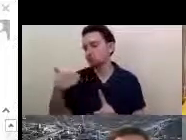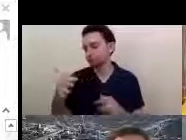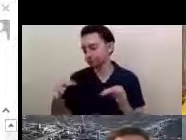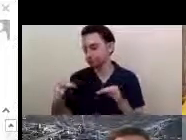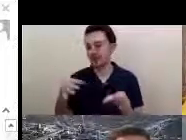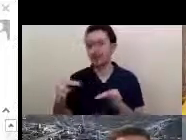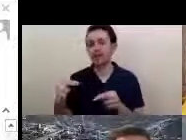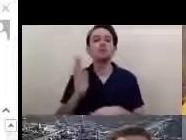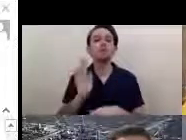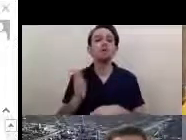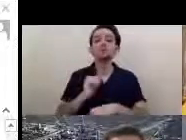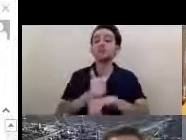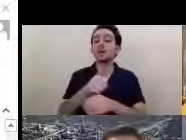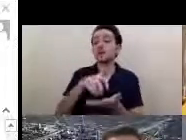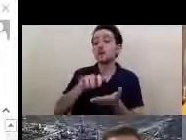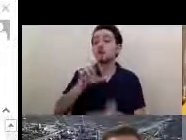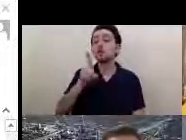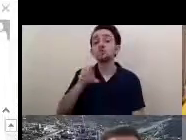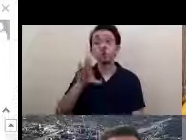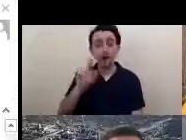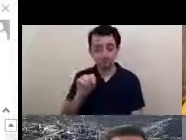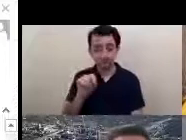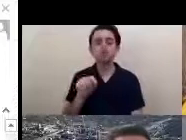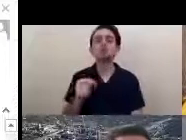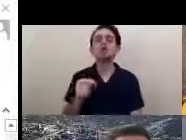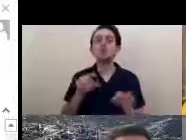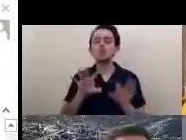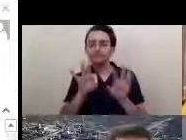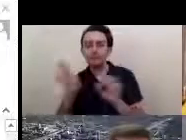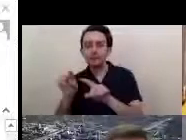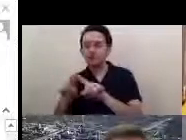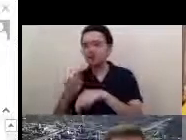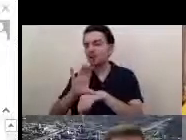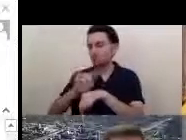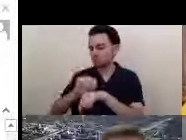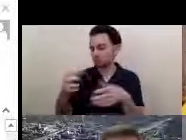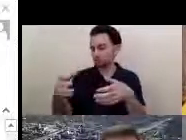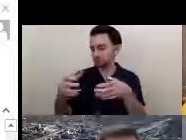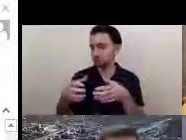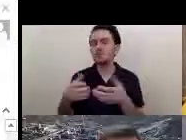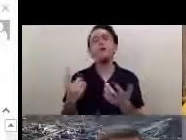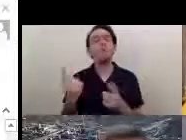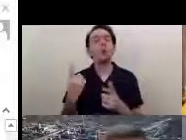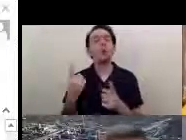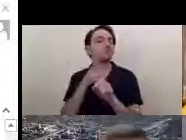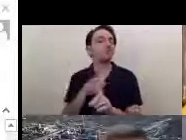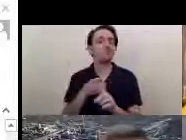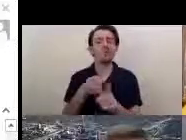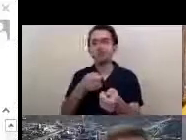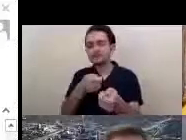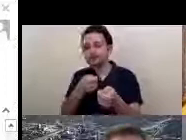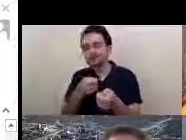a consultant or consultants. I think, some of the vision is to have a local consultant that has a strong understanding of the community, and then